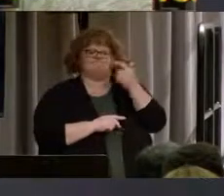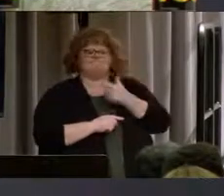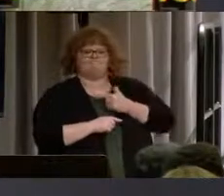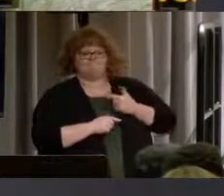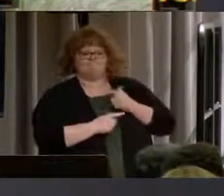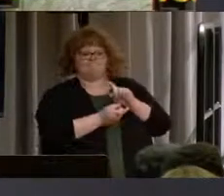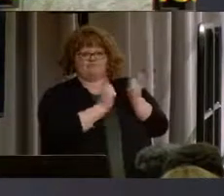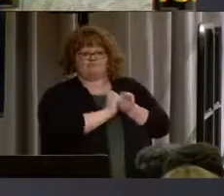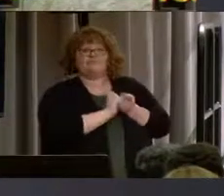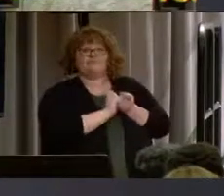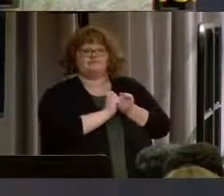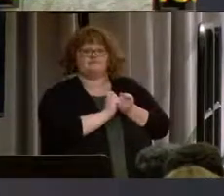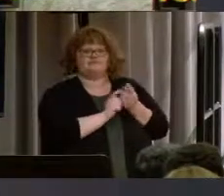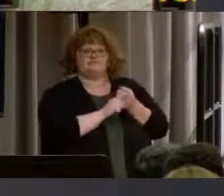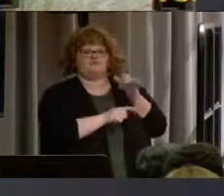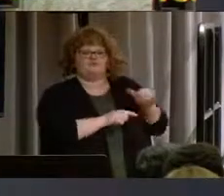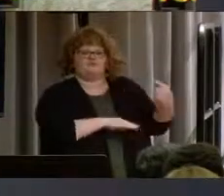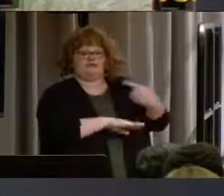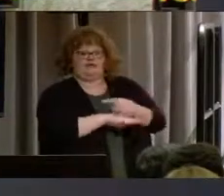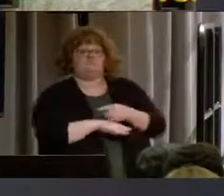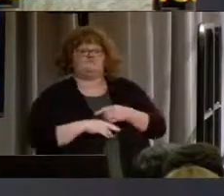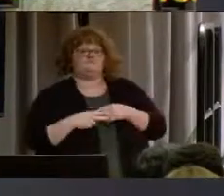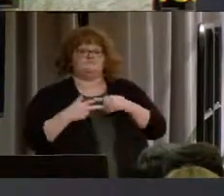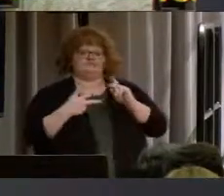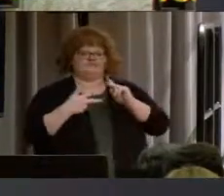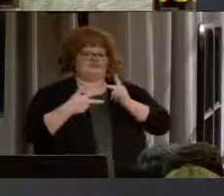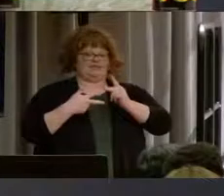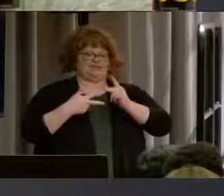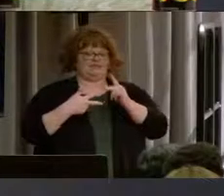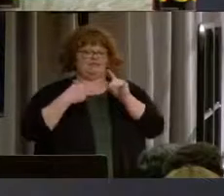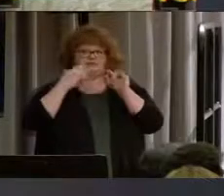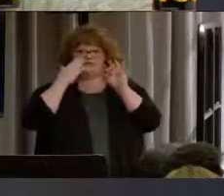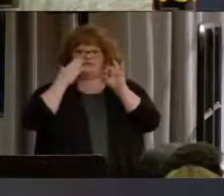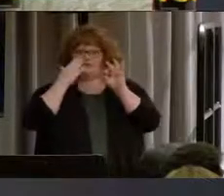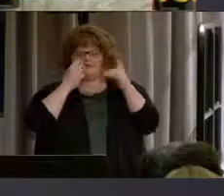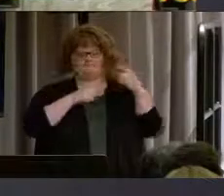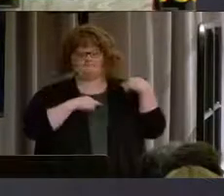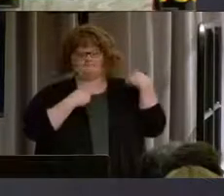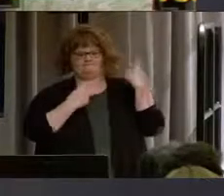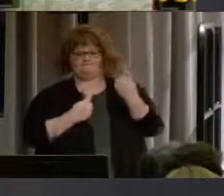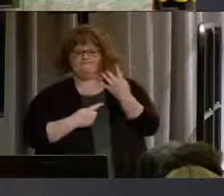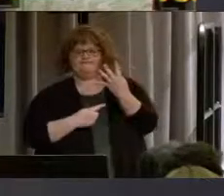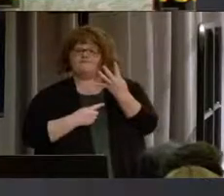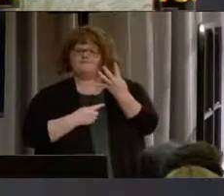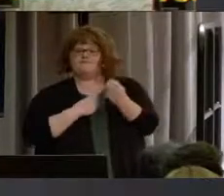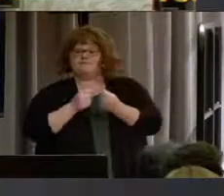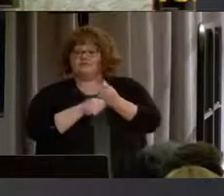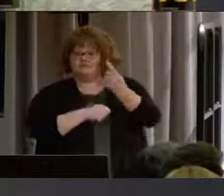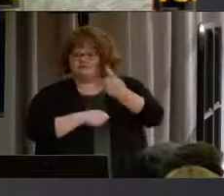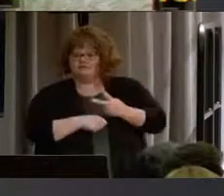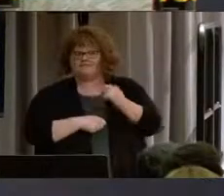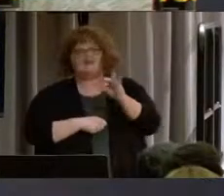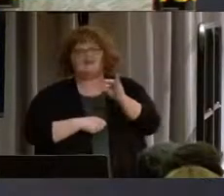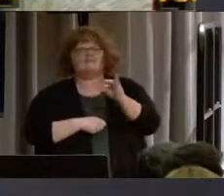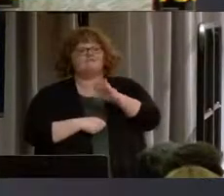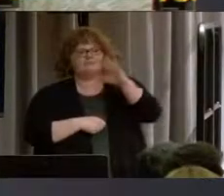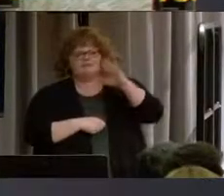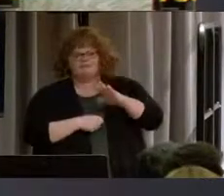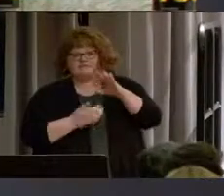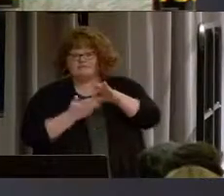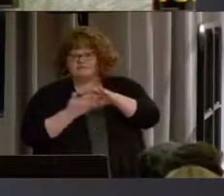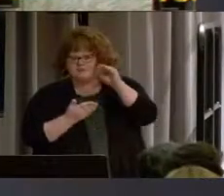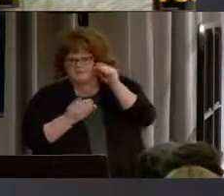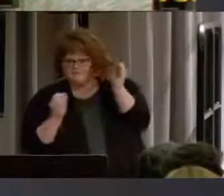second lesson is that if I haven't learned anything in 4.5 years from the May 4th families, it's that they have a